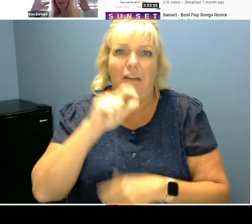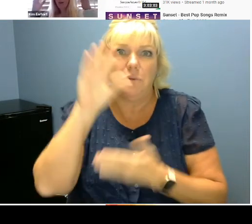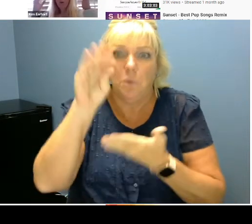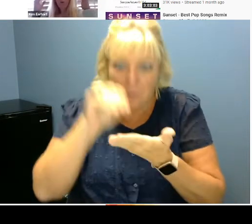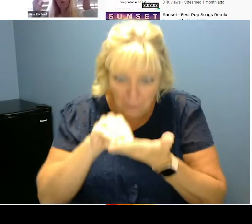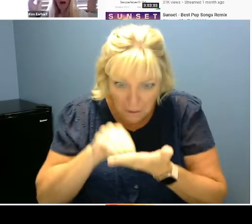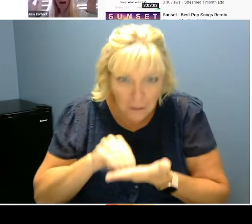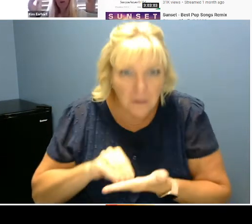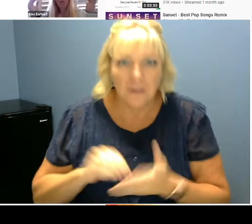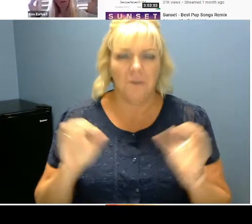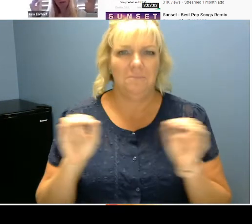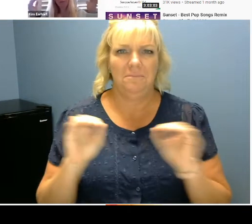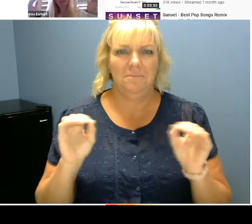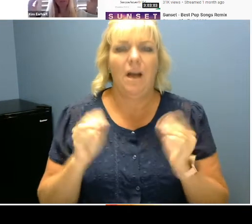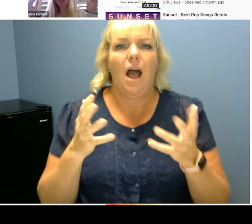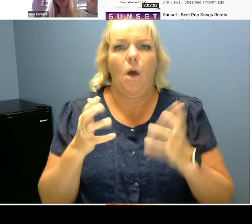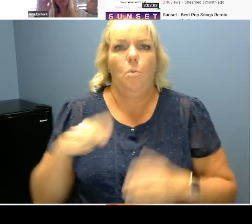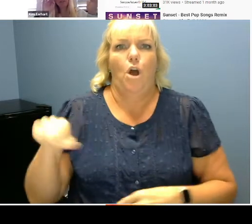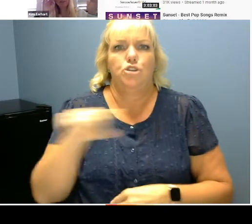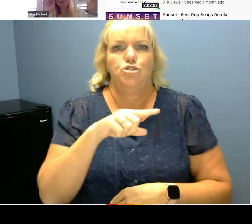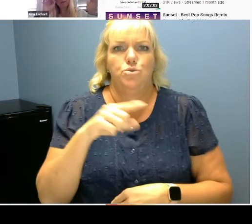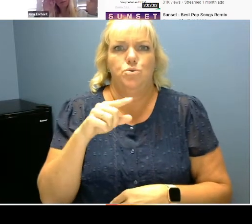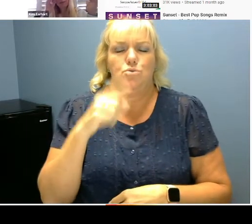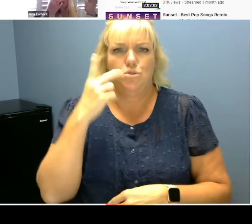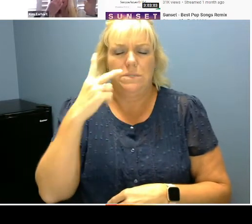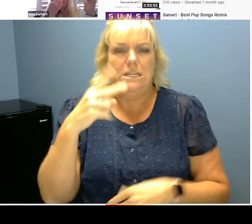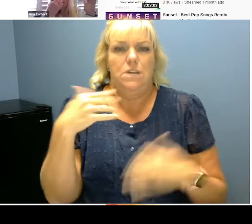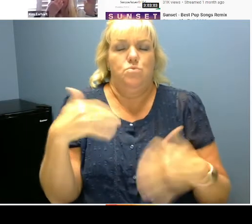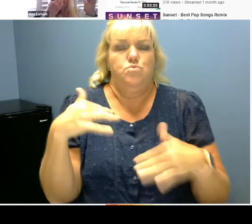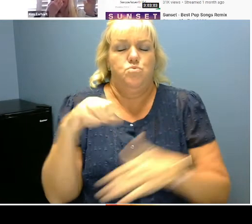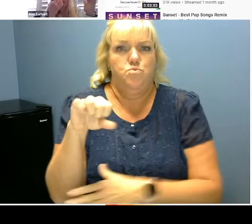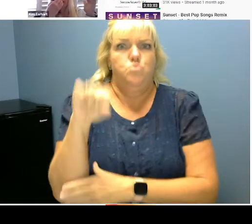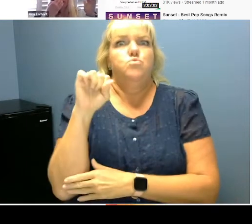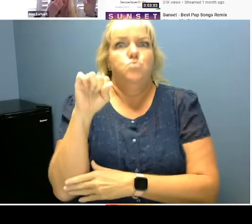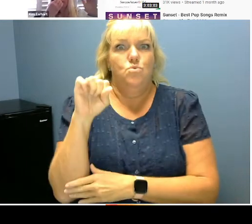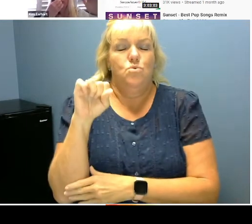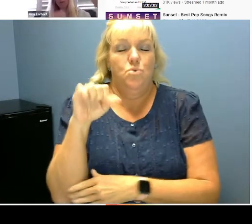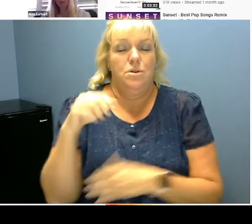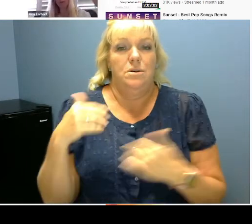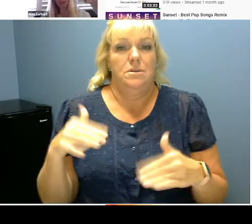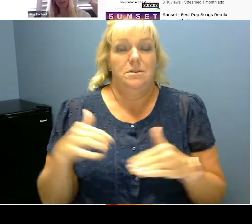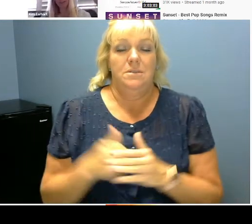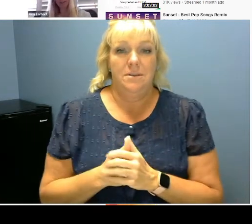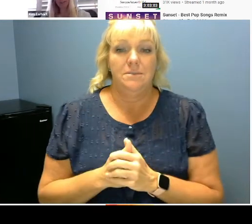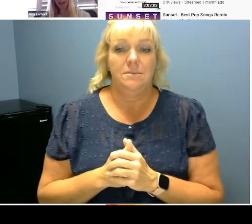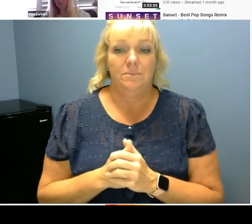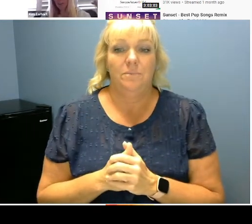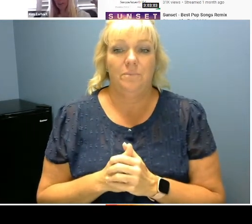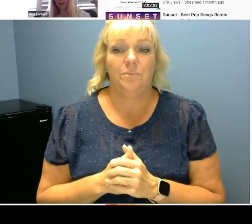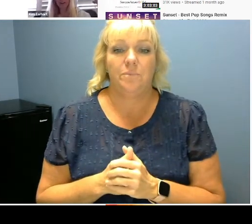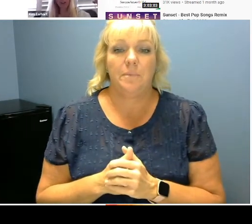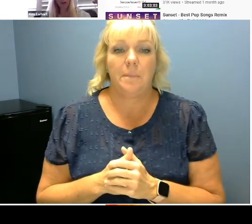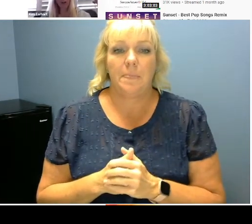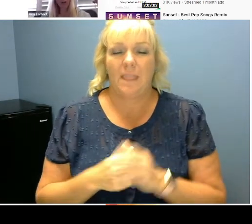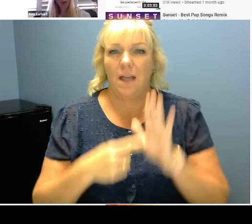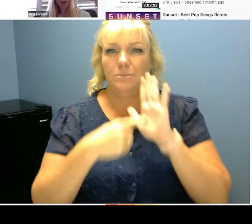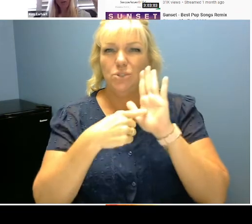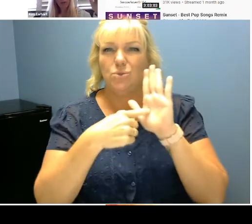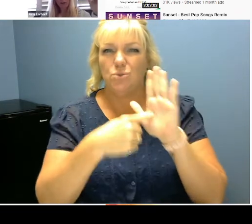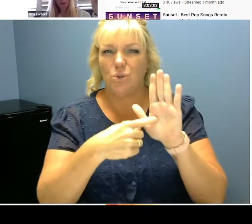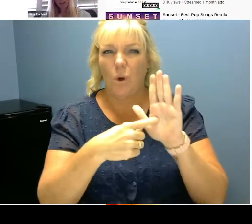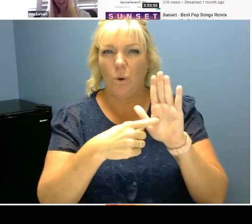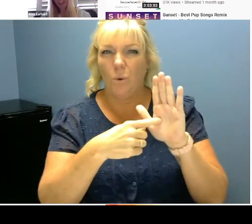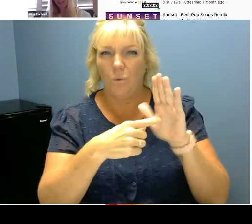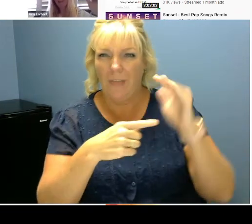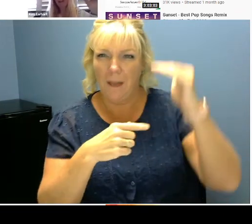like, wow, big picture of this. I've given you a kind of a little timeline here to show